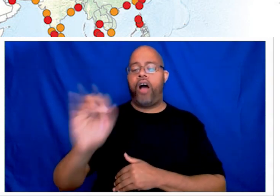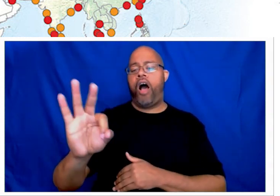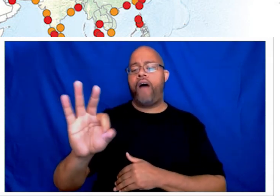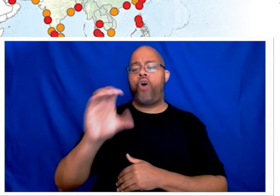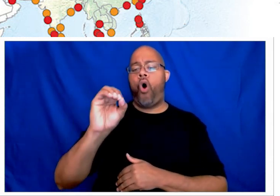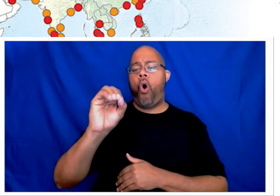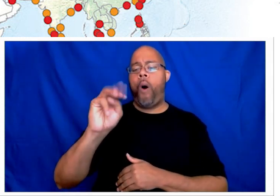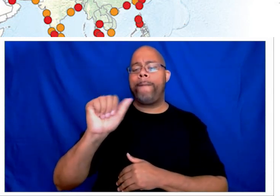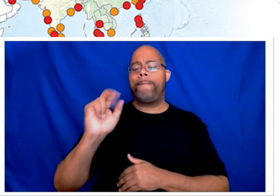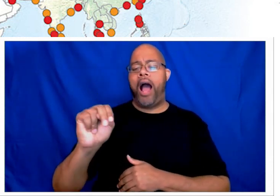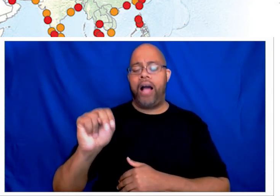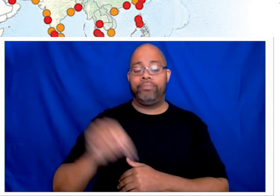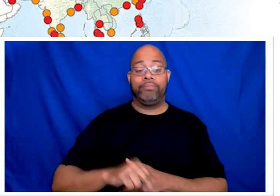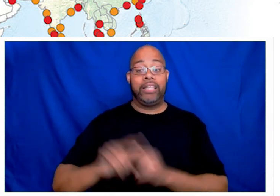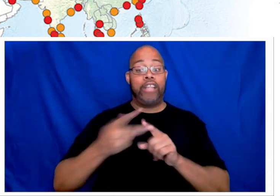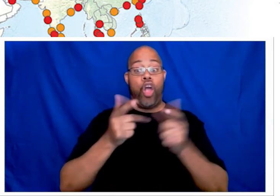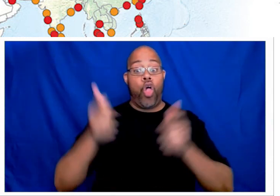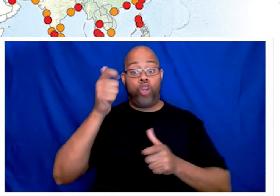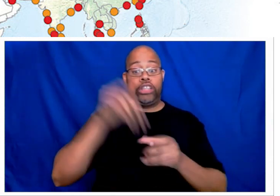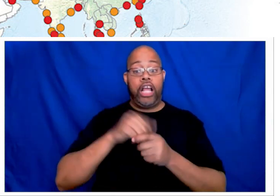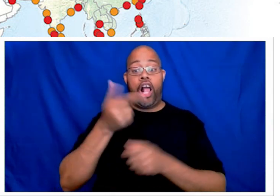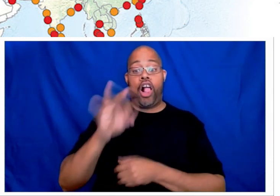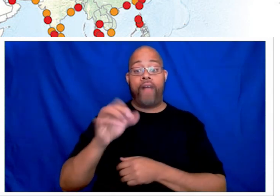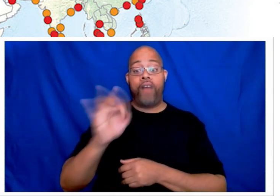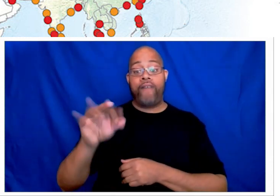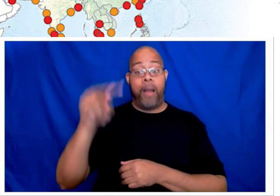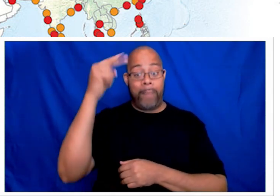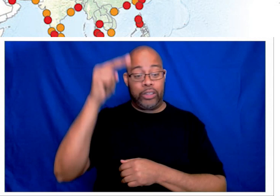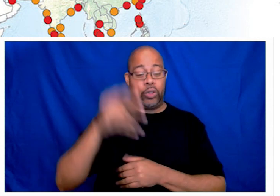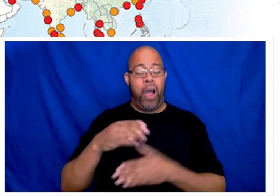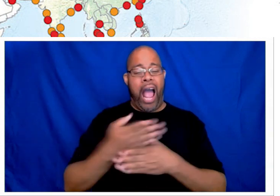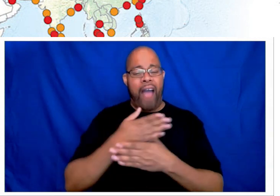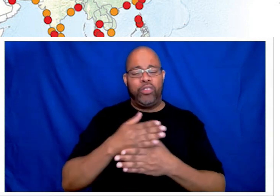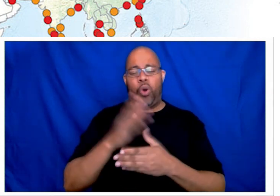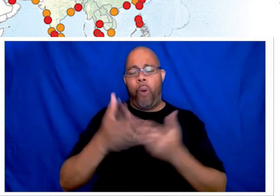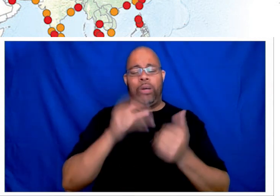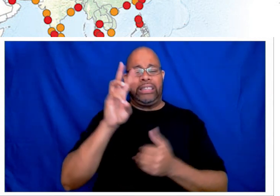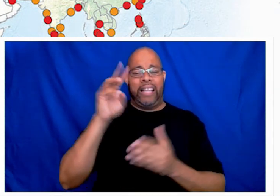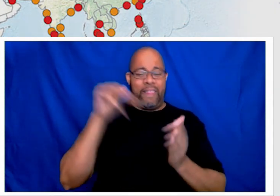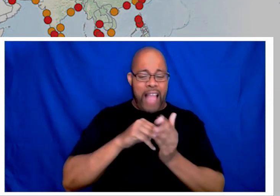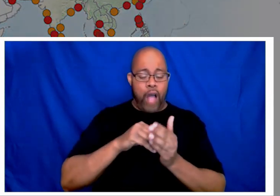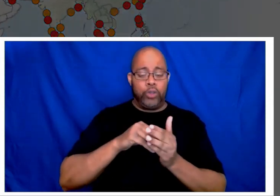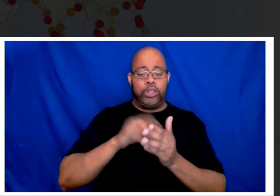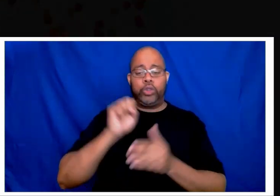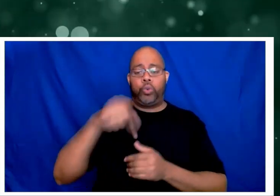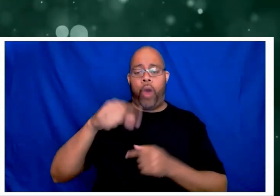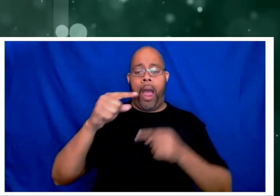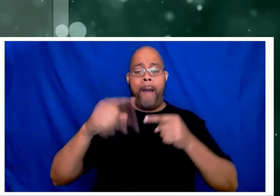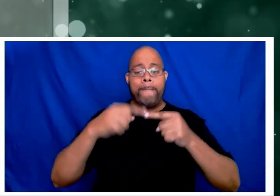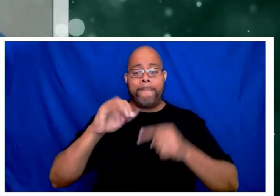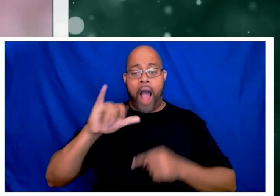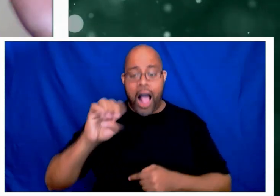of Mexico in the United States, averaging almost 6,000 square miles in size. That's crazy,